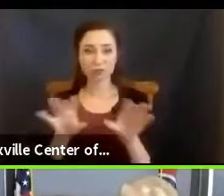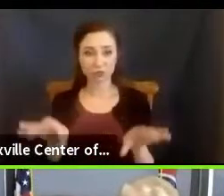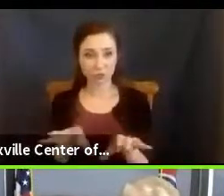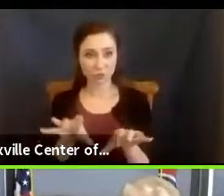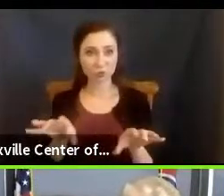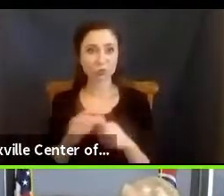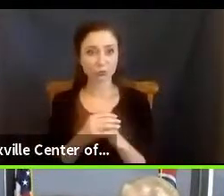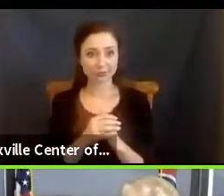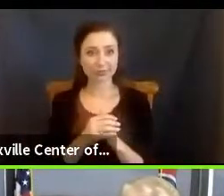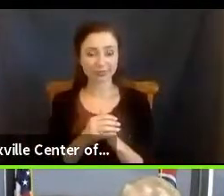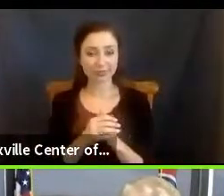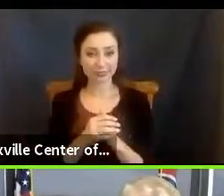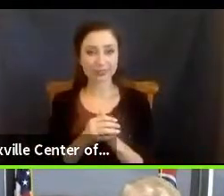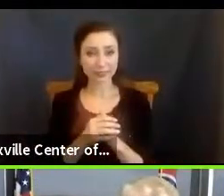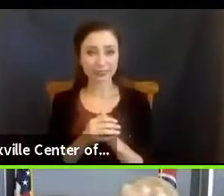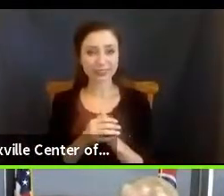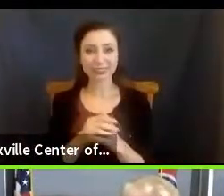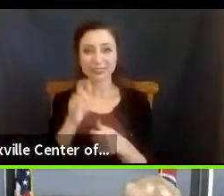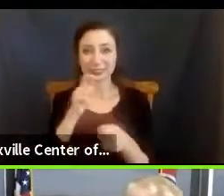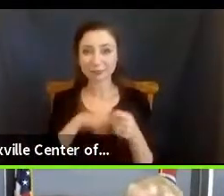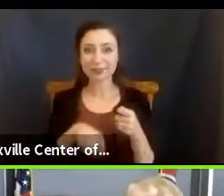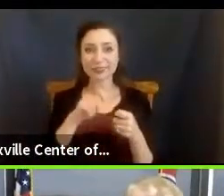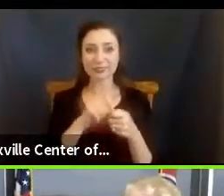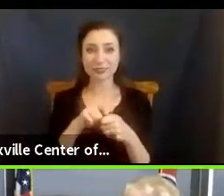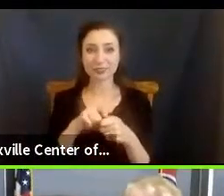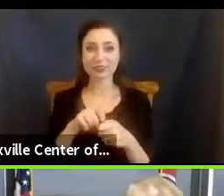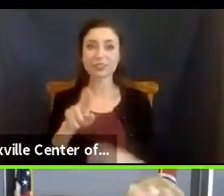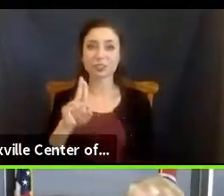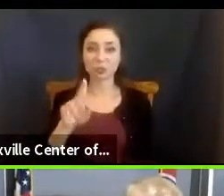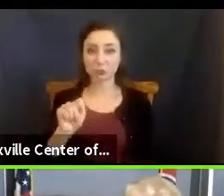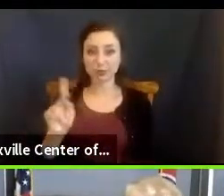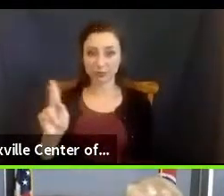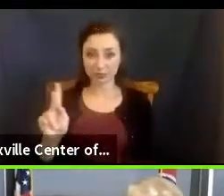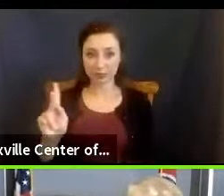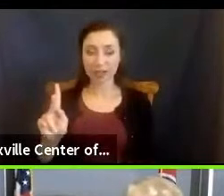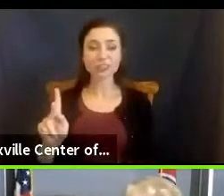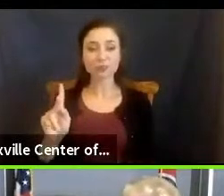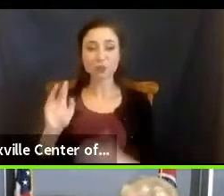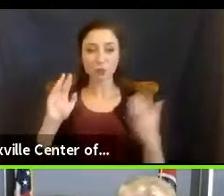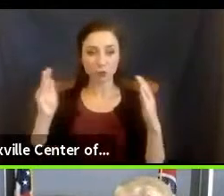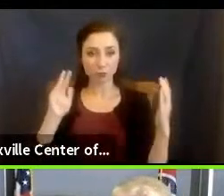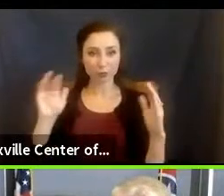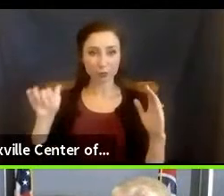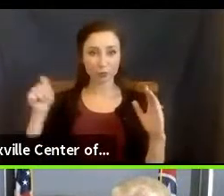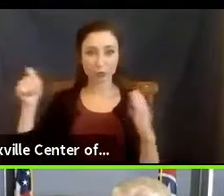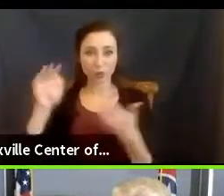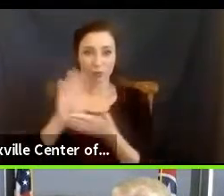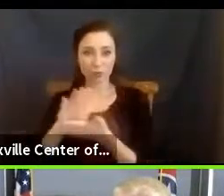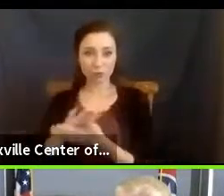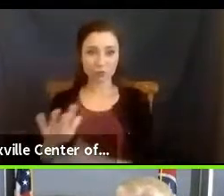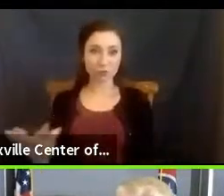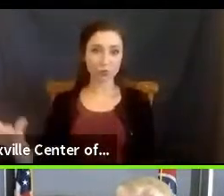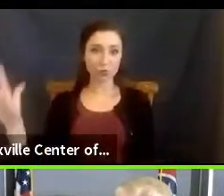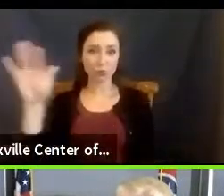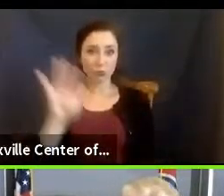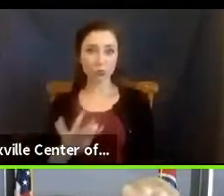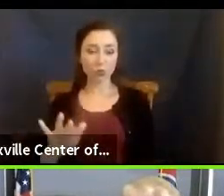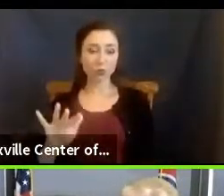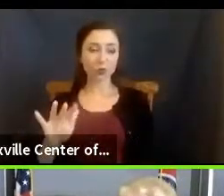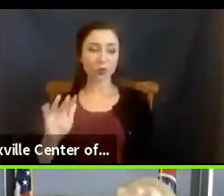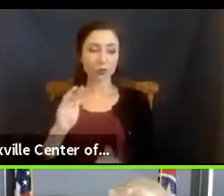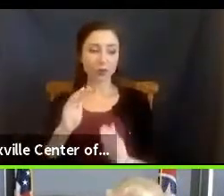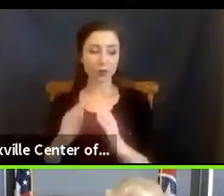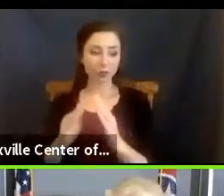and particularly the University of Tennessee, Knoxville, are doing with other schools around the country. And